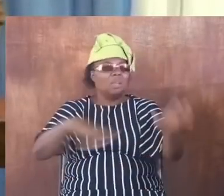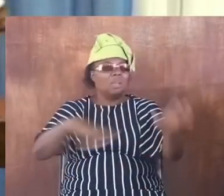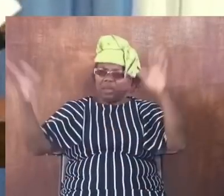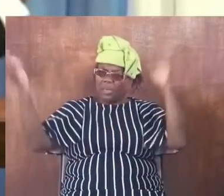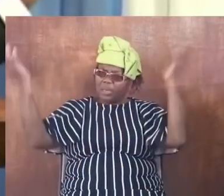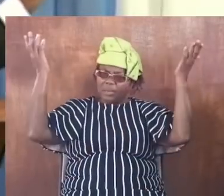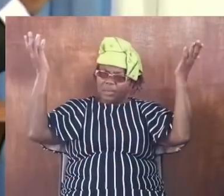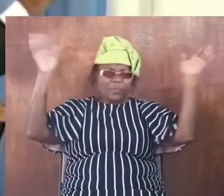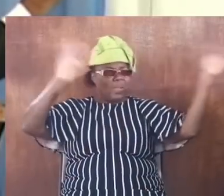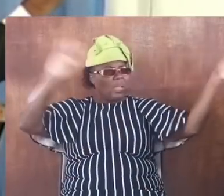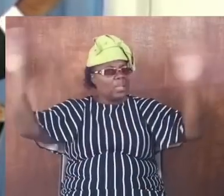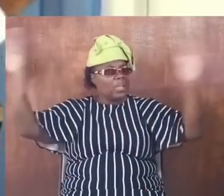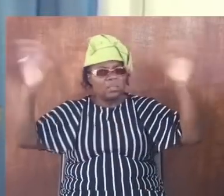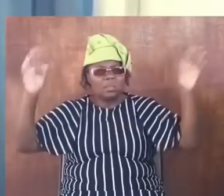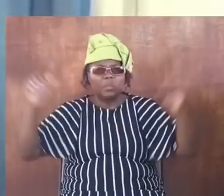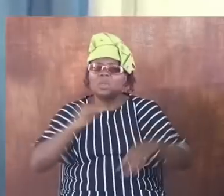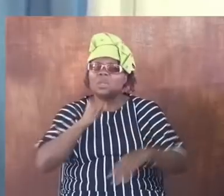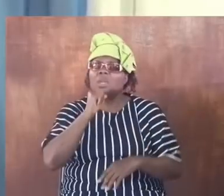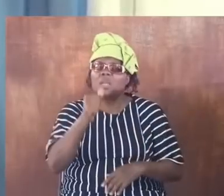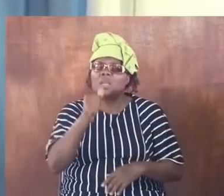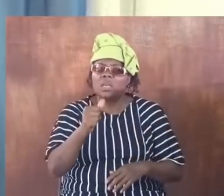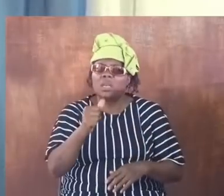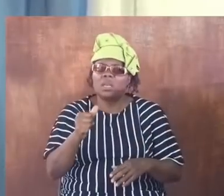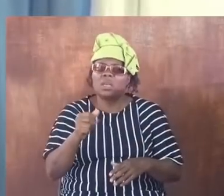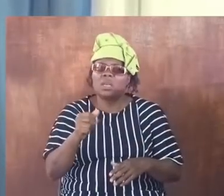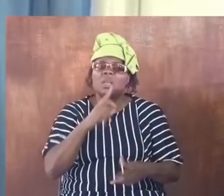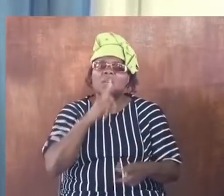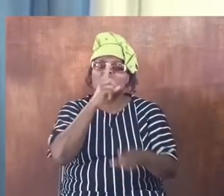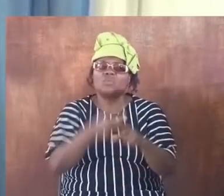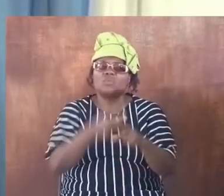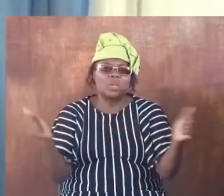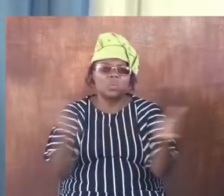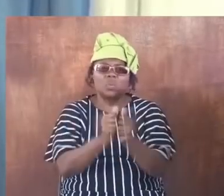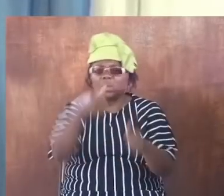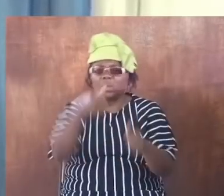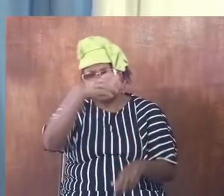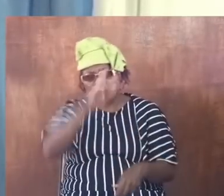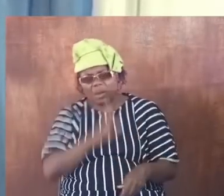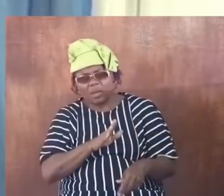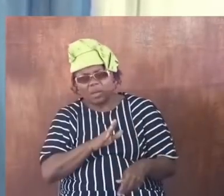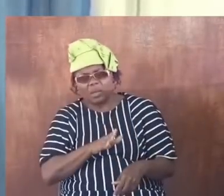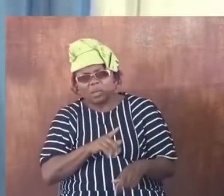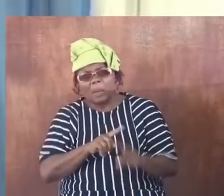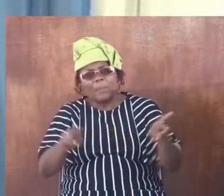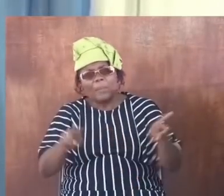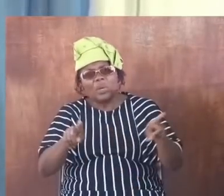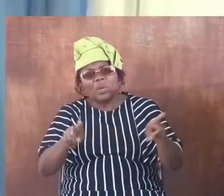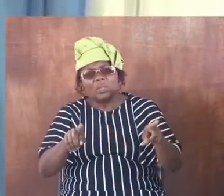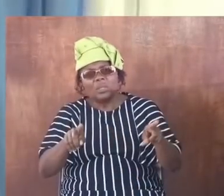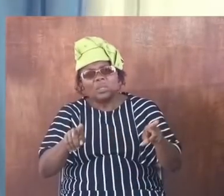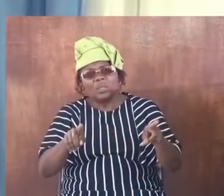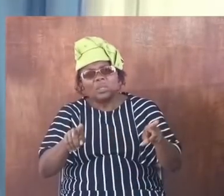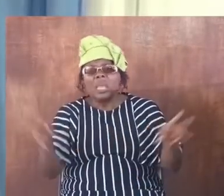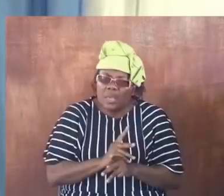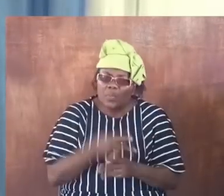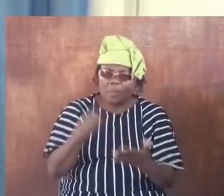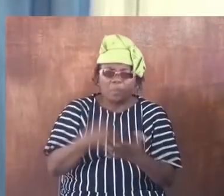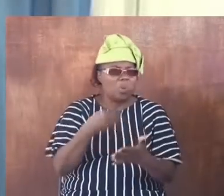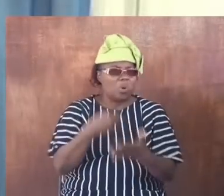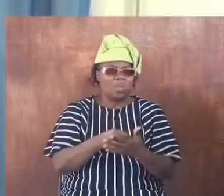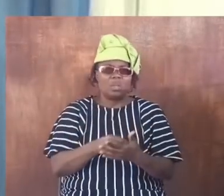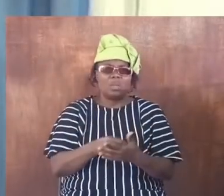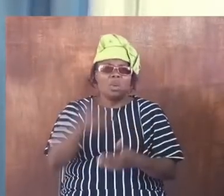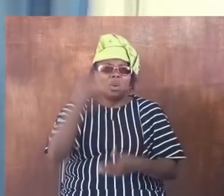are not right with God. But me, keep your money. For